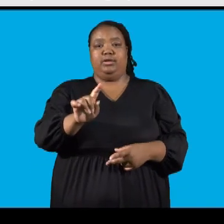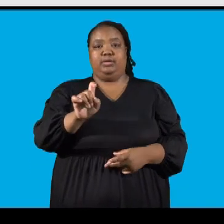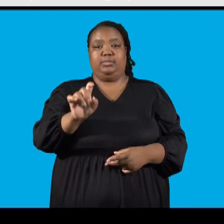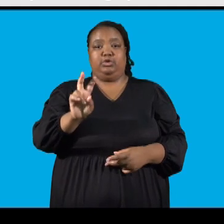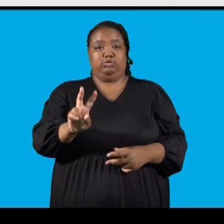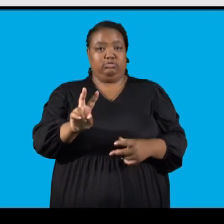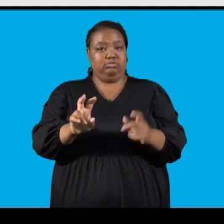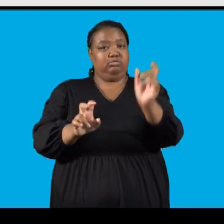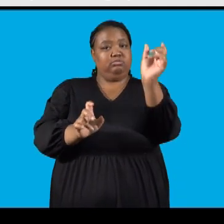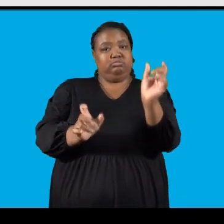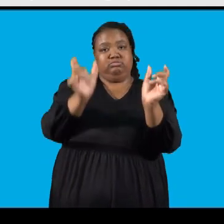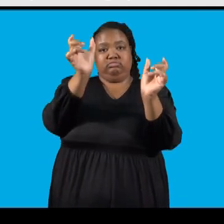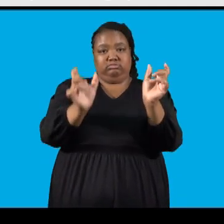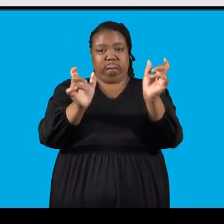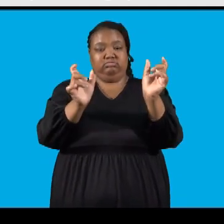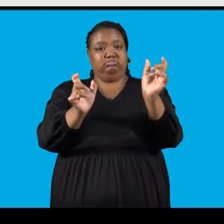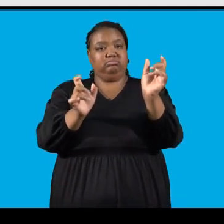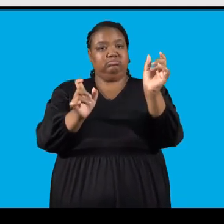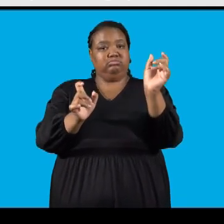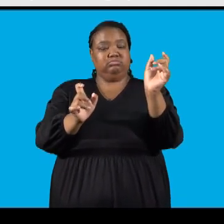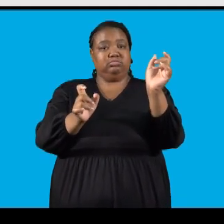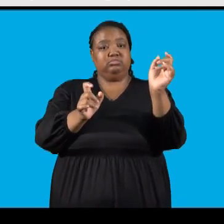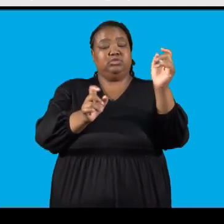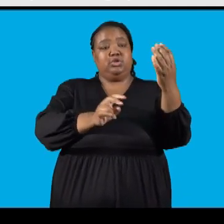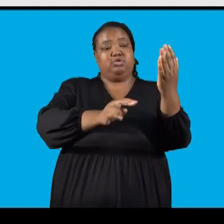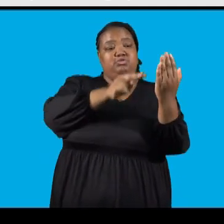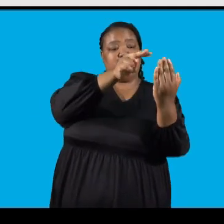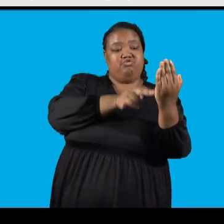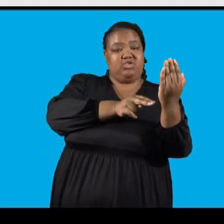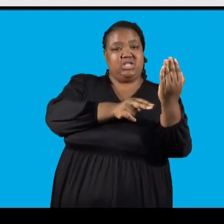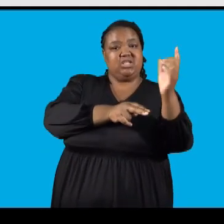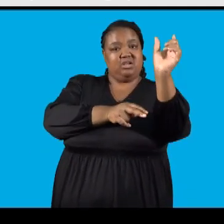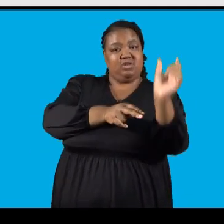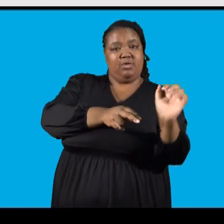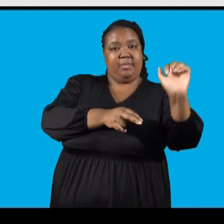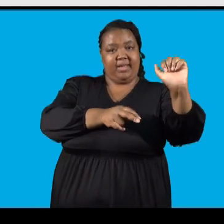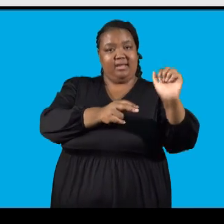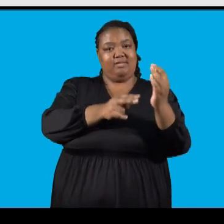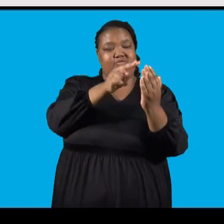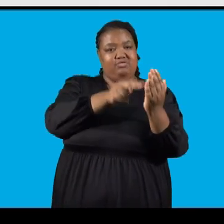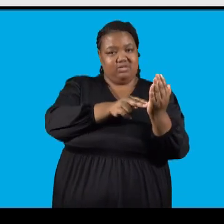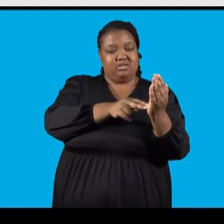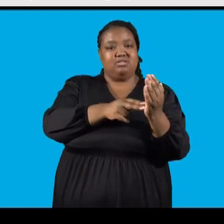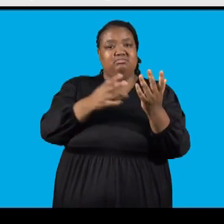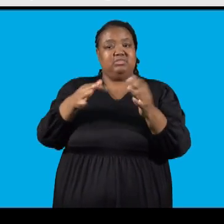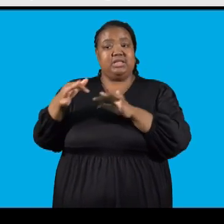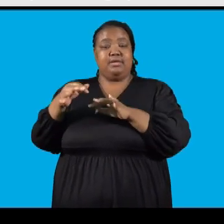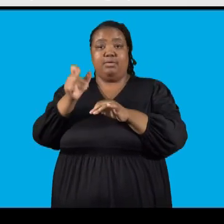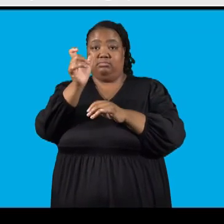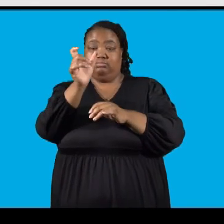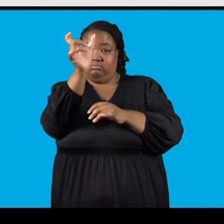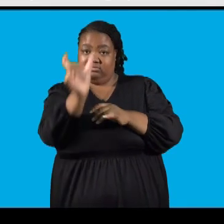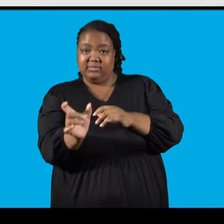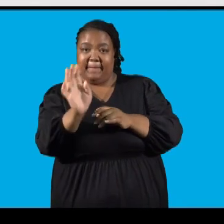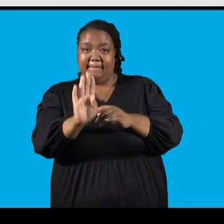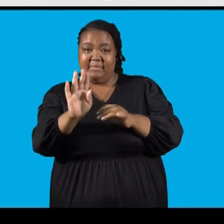1.2, this is now the matching items. You read all the items in column A, then you read all